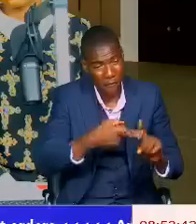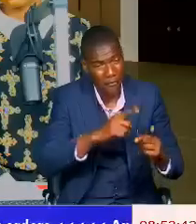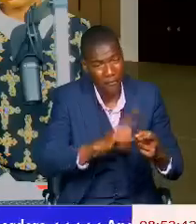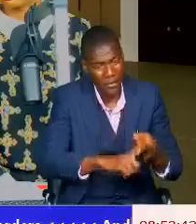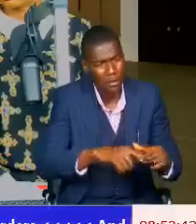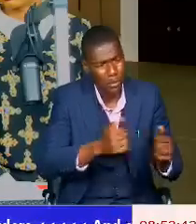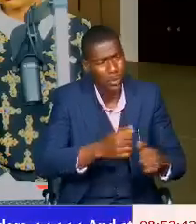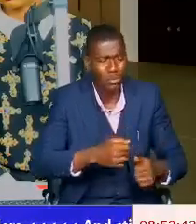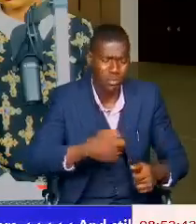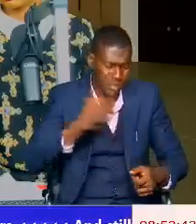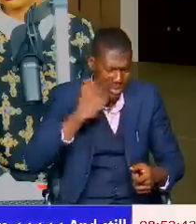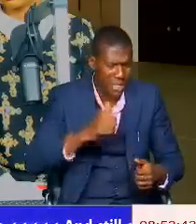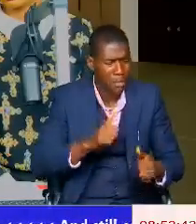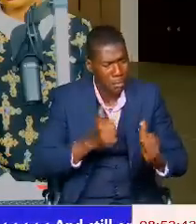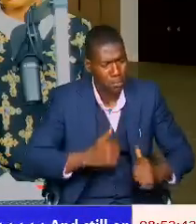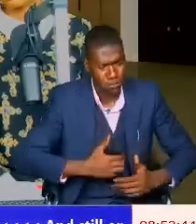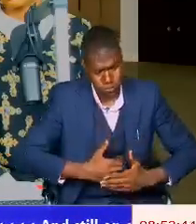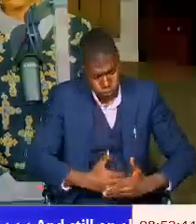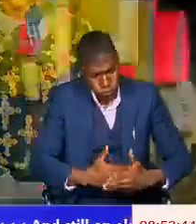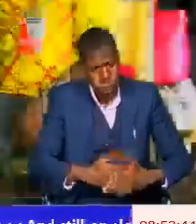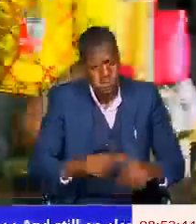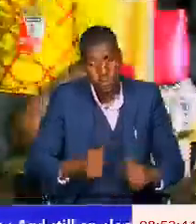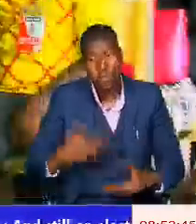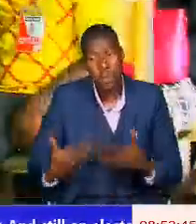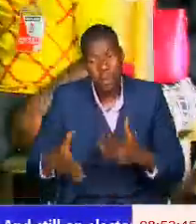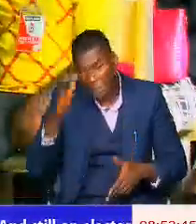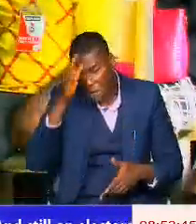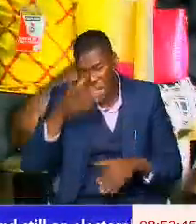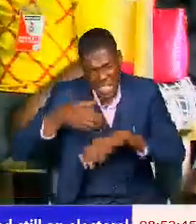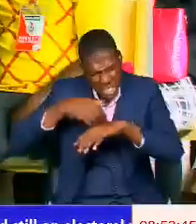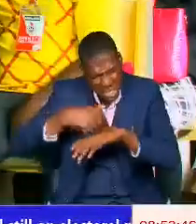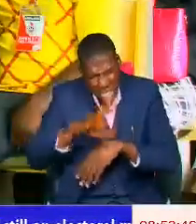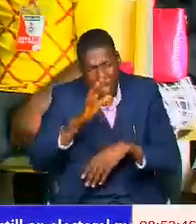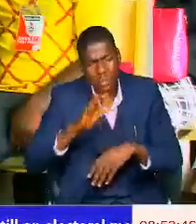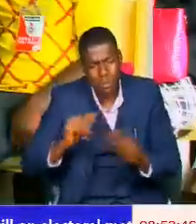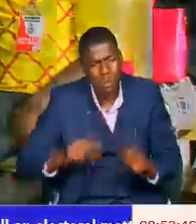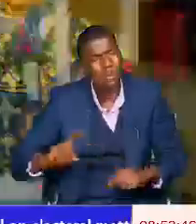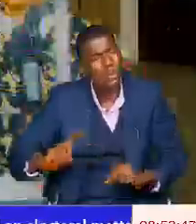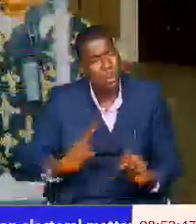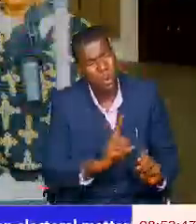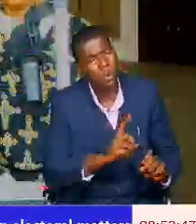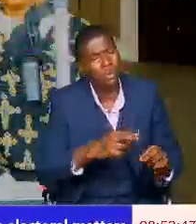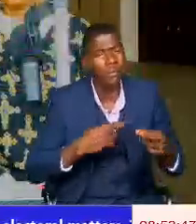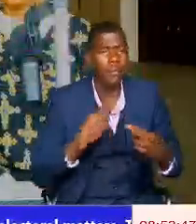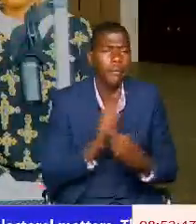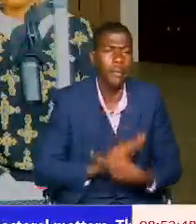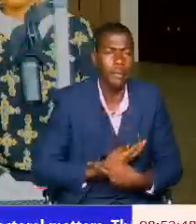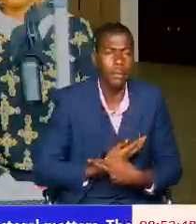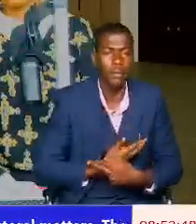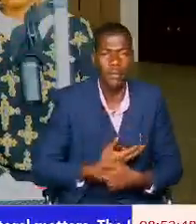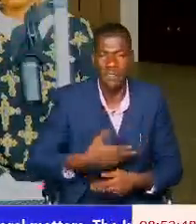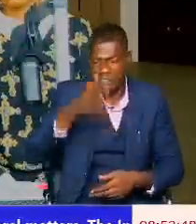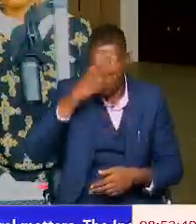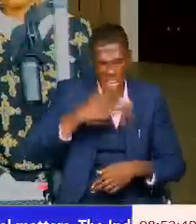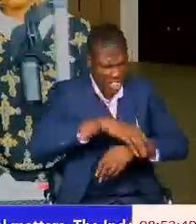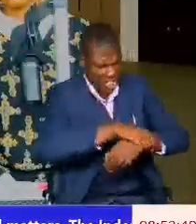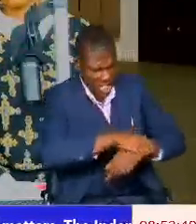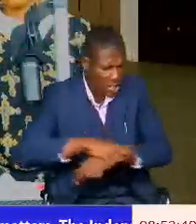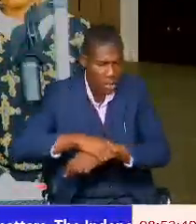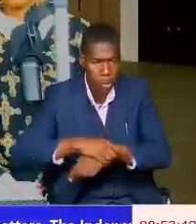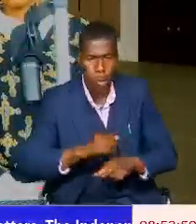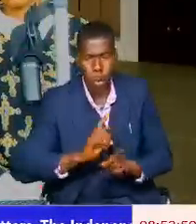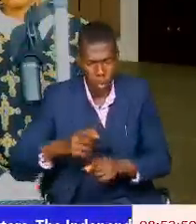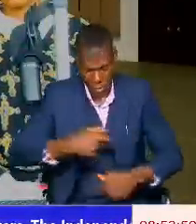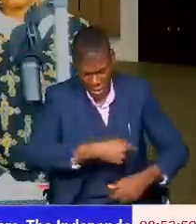out of the house. Make she go rest. The father carry her go abort the pregnancy. And he